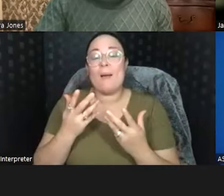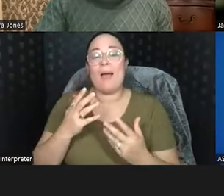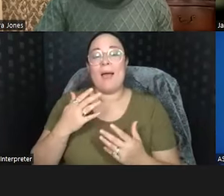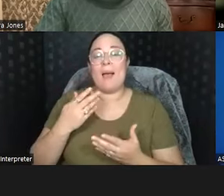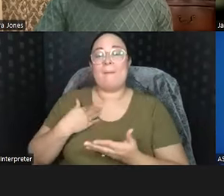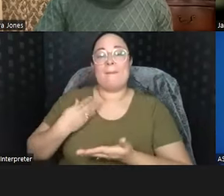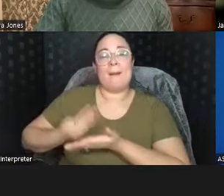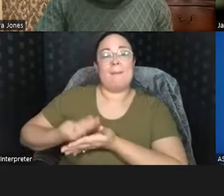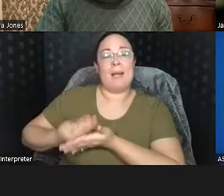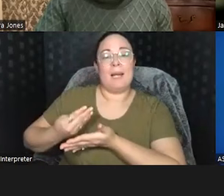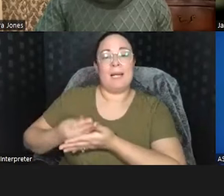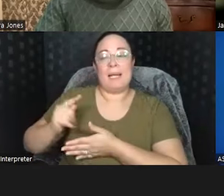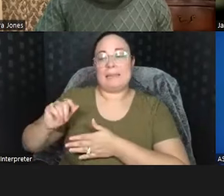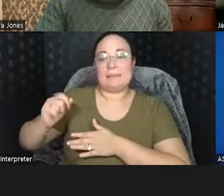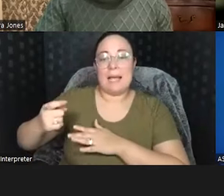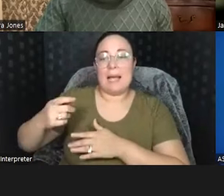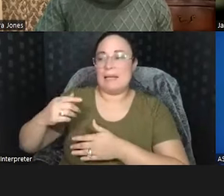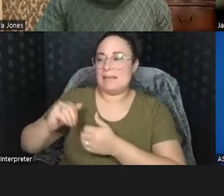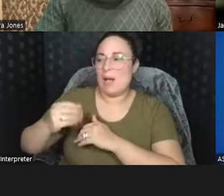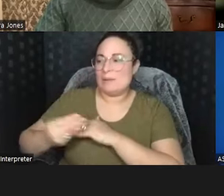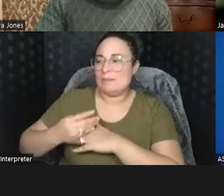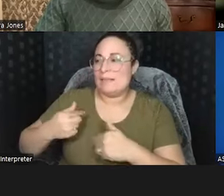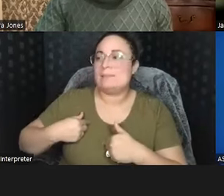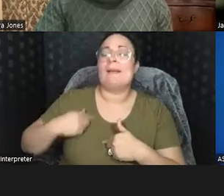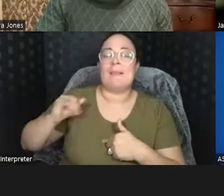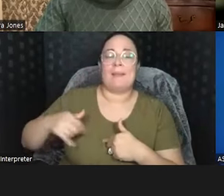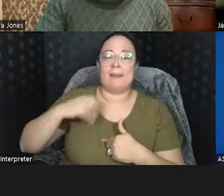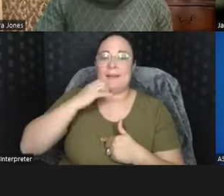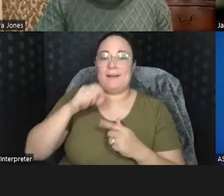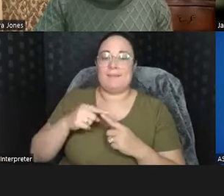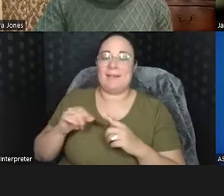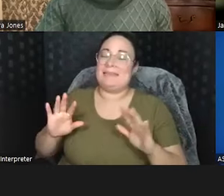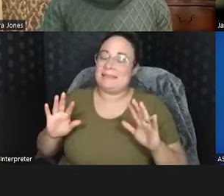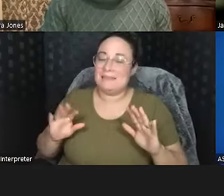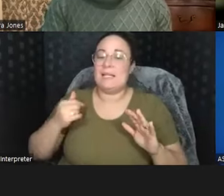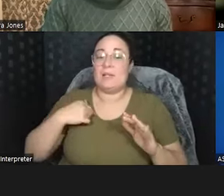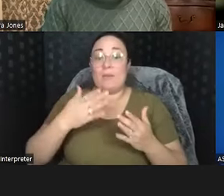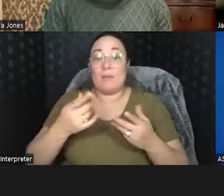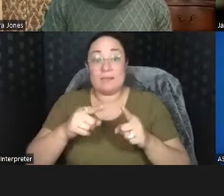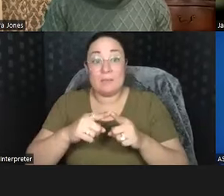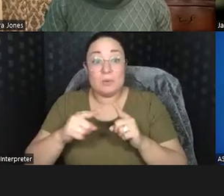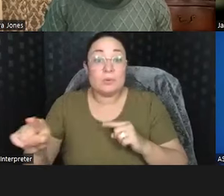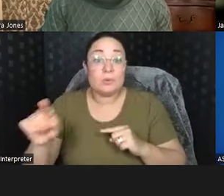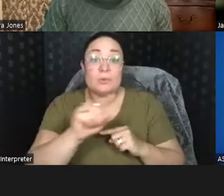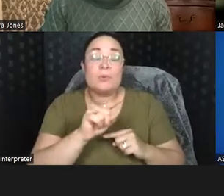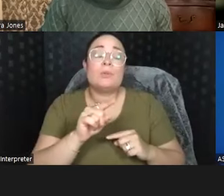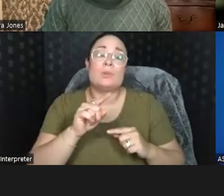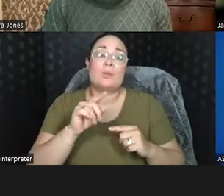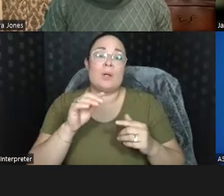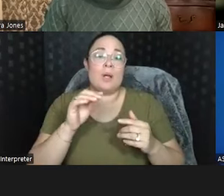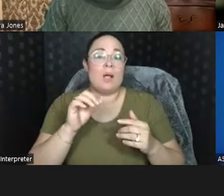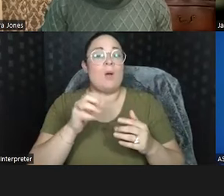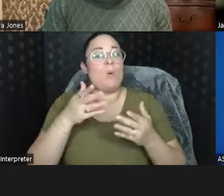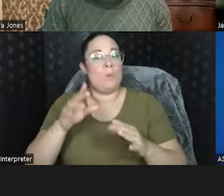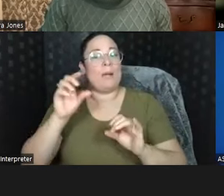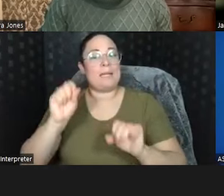one of the things we're gonna have to do is really educate our community. And if these things are happening to you, here are the recourse. These are the recourse